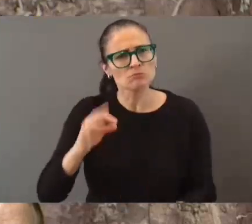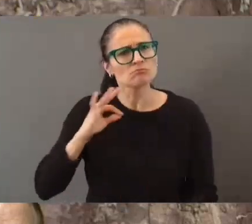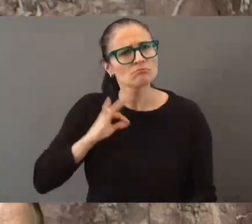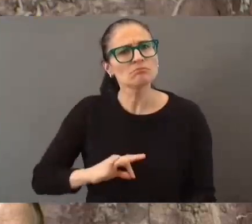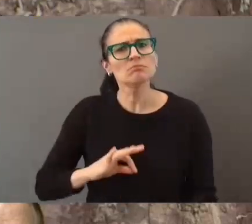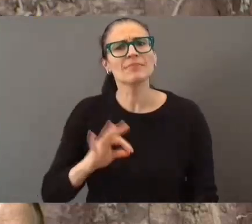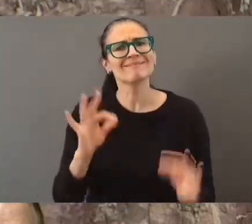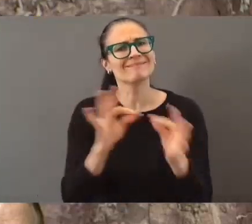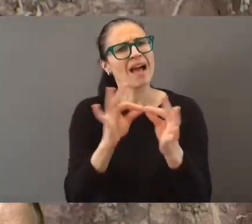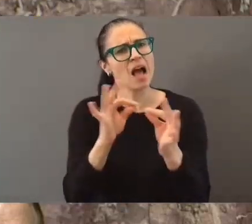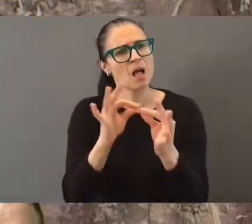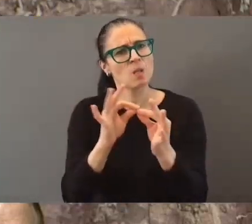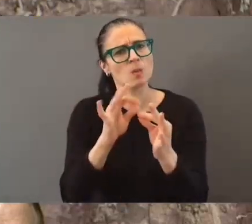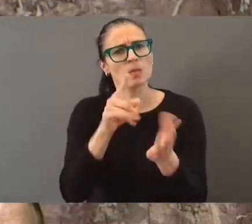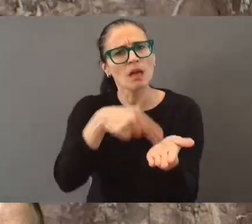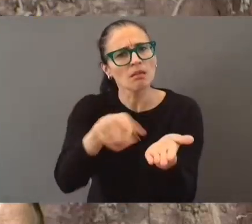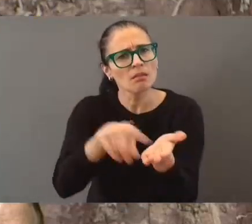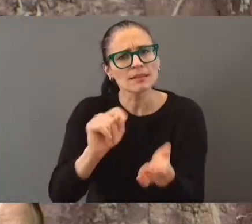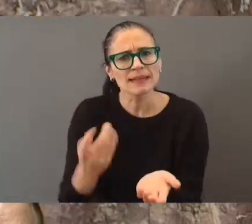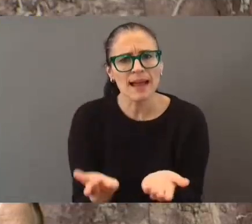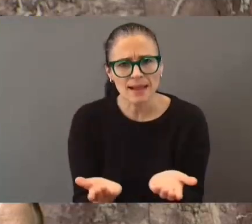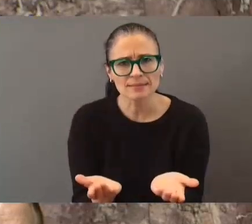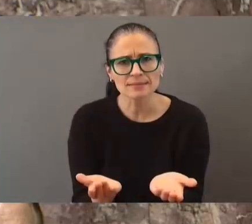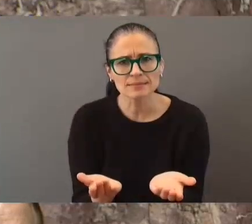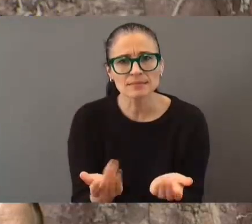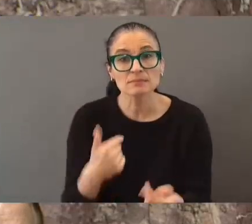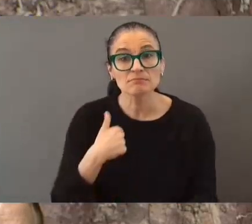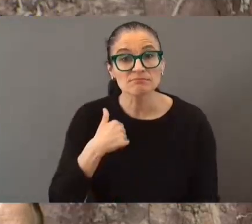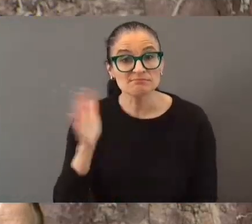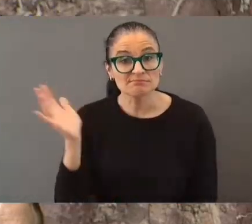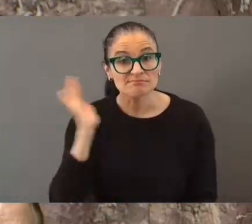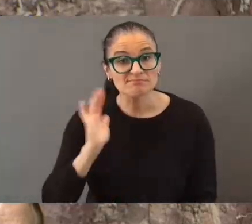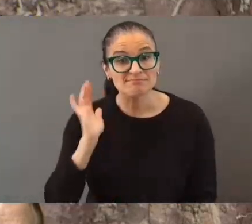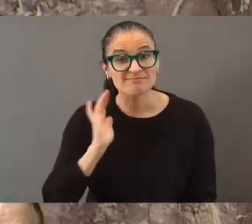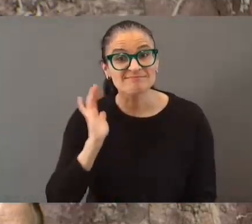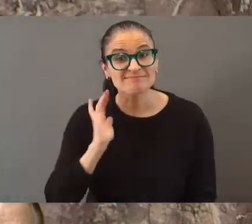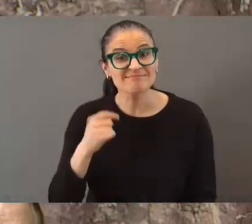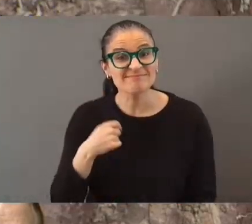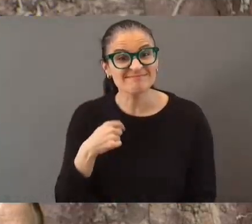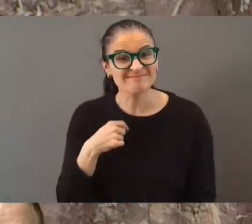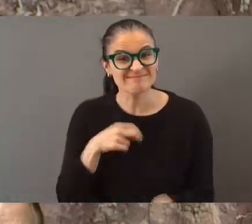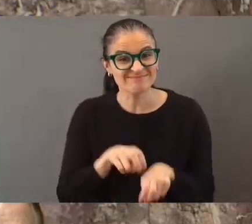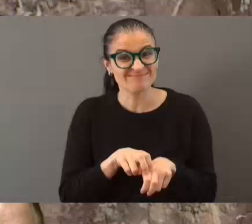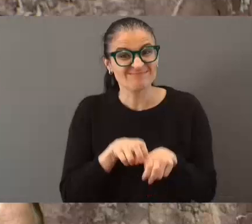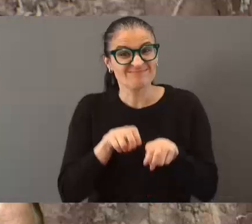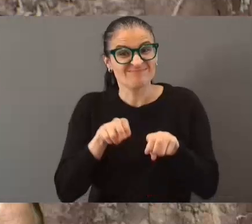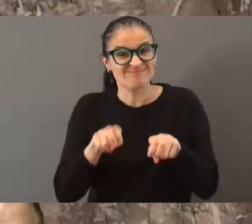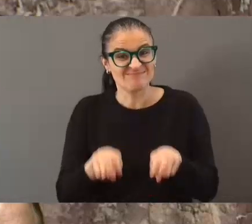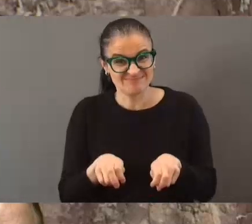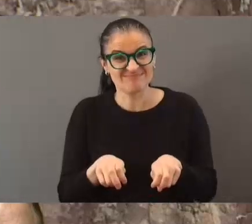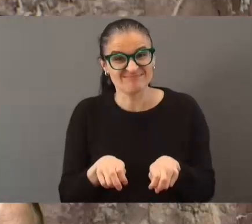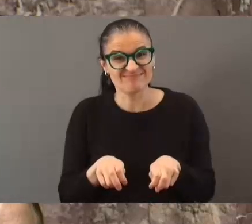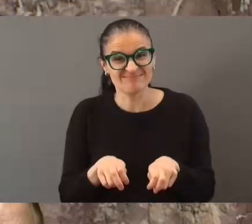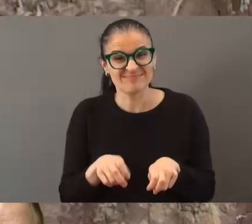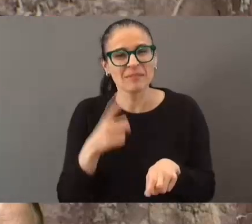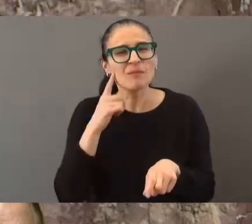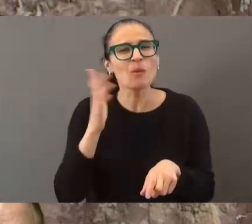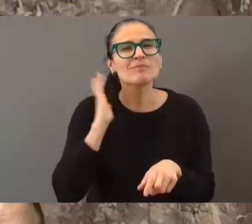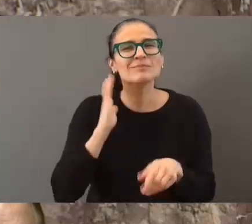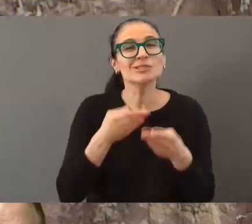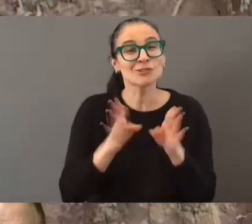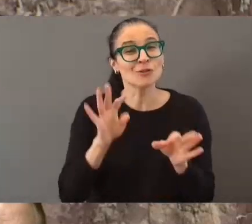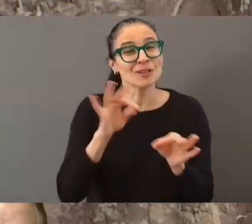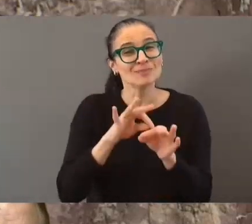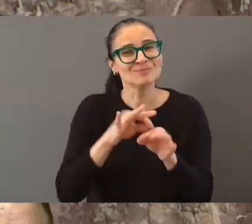used to be sitting in this house just down the way. Last week, the opposition called for a general election. We know why they want a general election, my Speaker. It's the worst